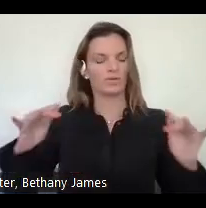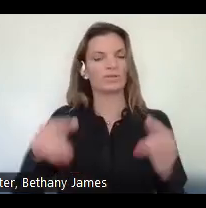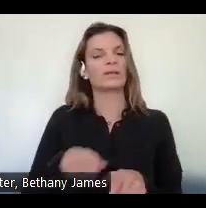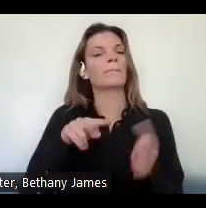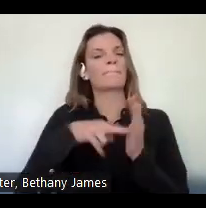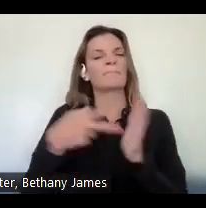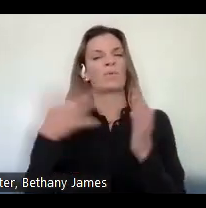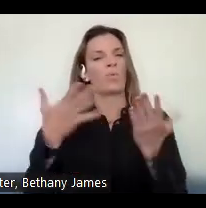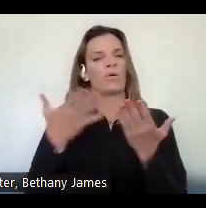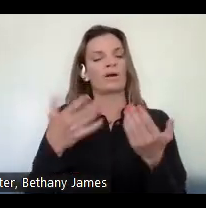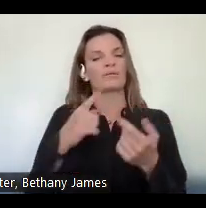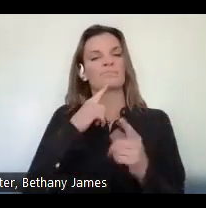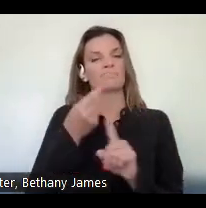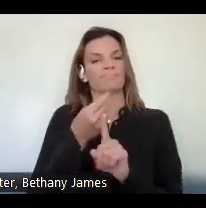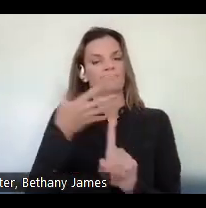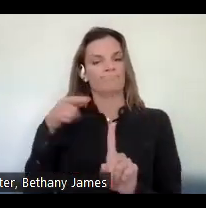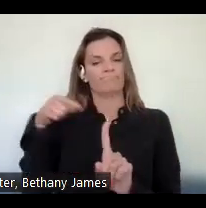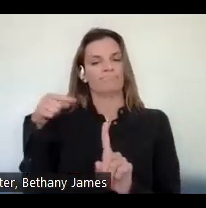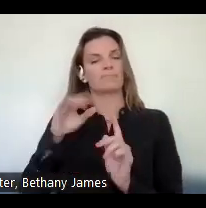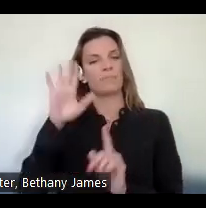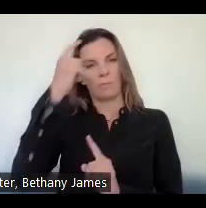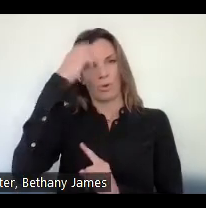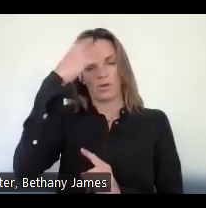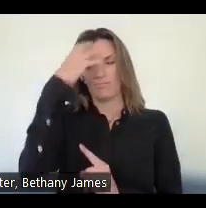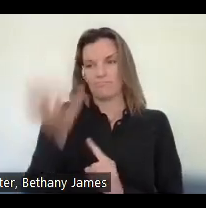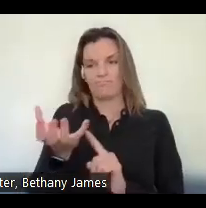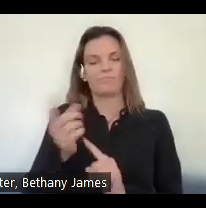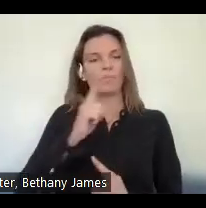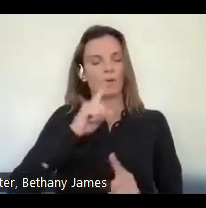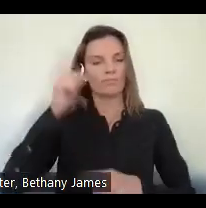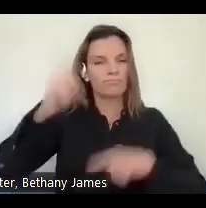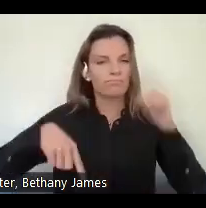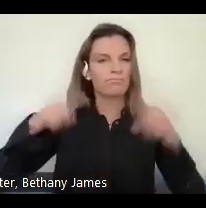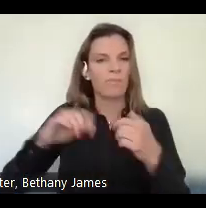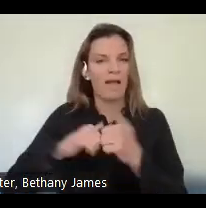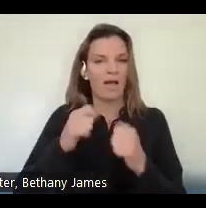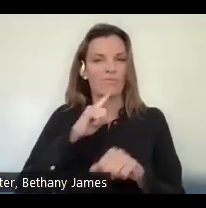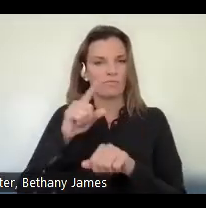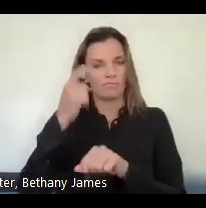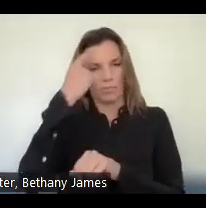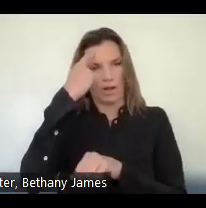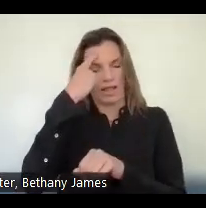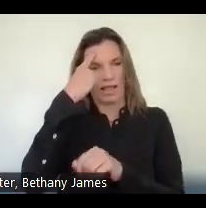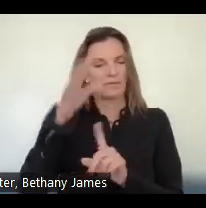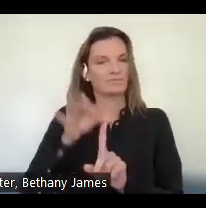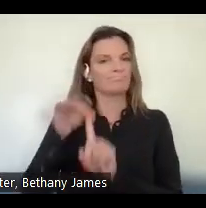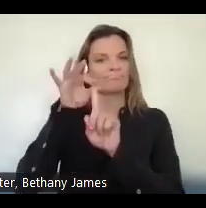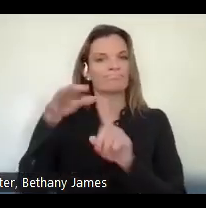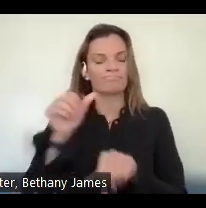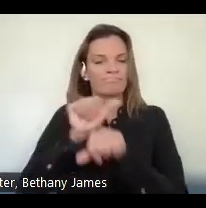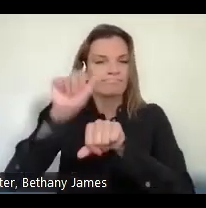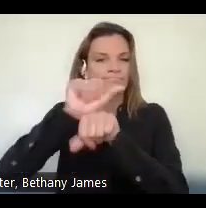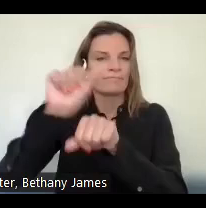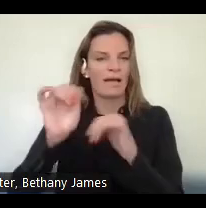which individuals' brains work. When I personally hear the term neurodiversity, I like to separate the word to